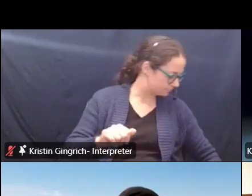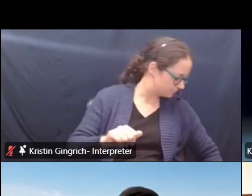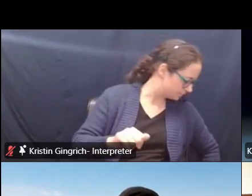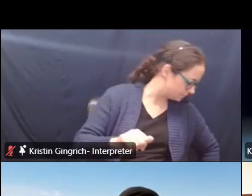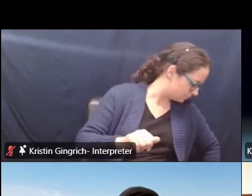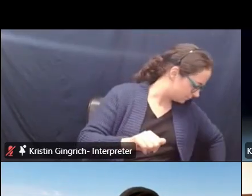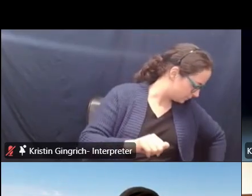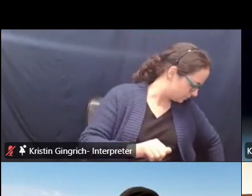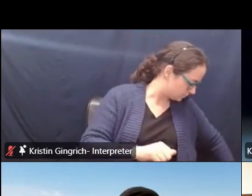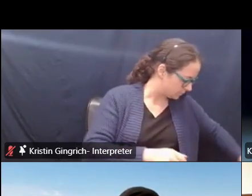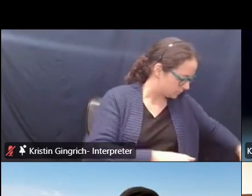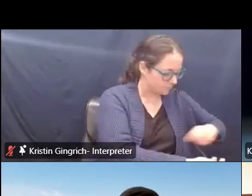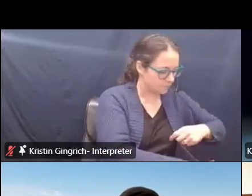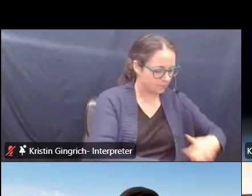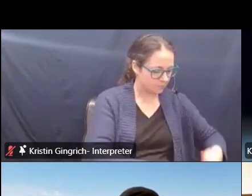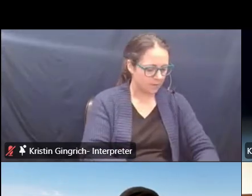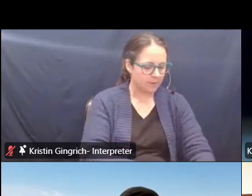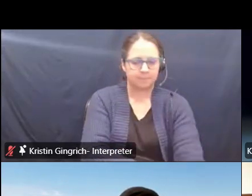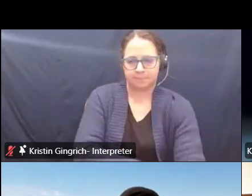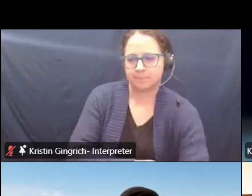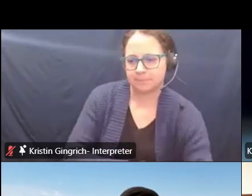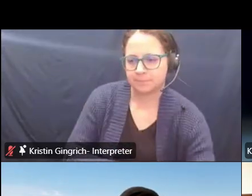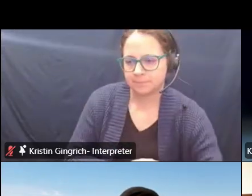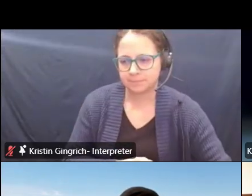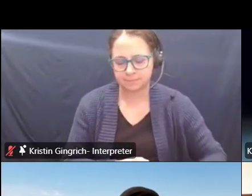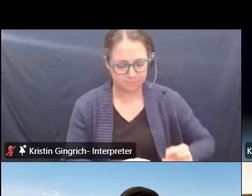She popped off, didn't she? Linda popped off, yes. Okay.